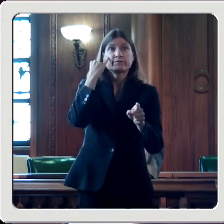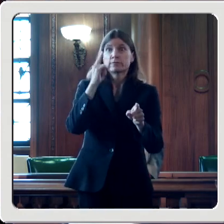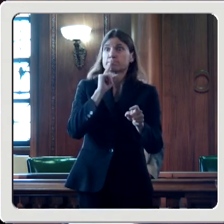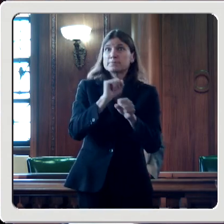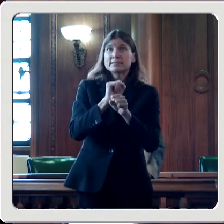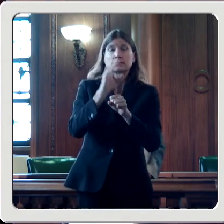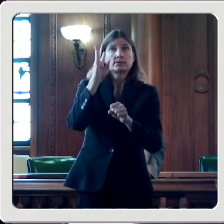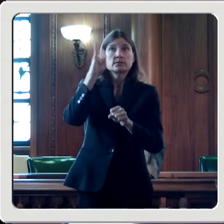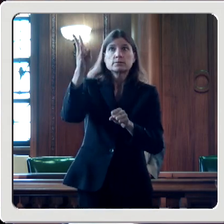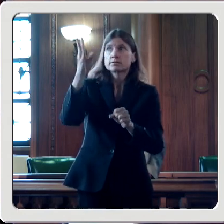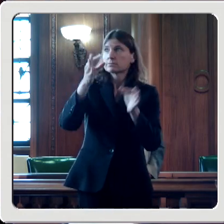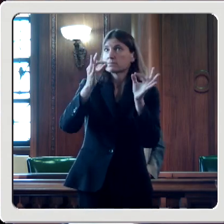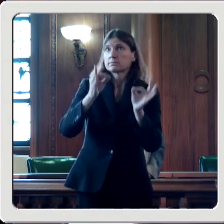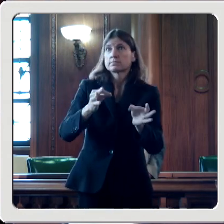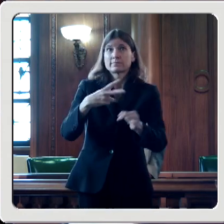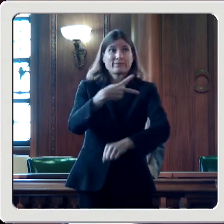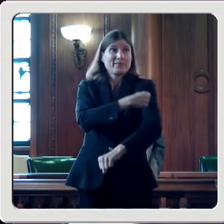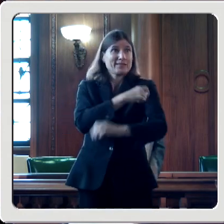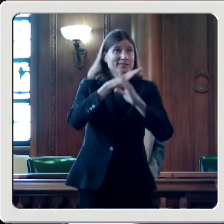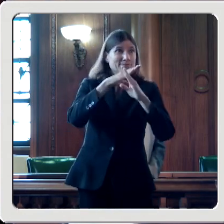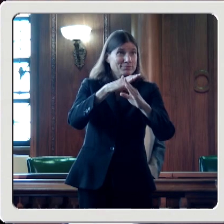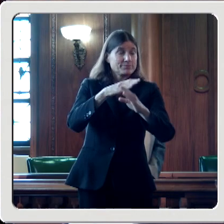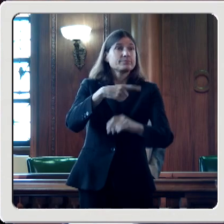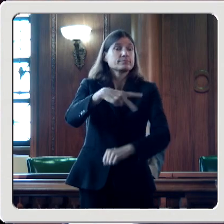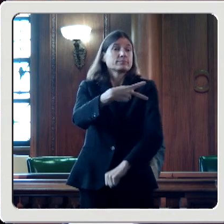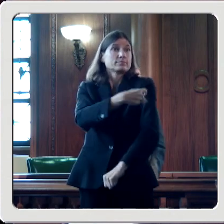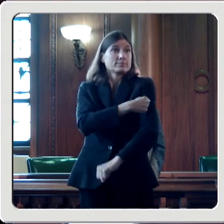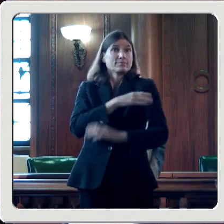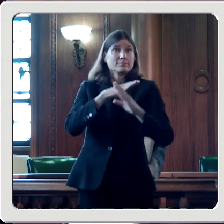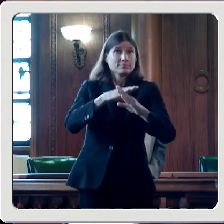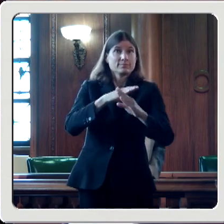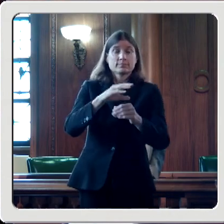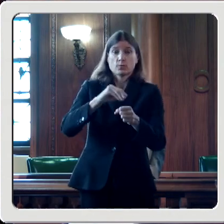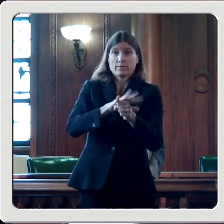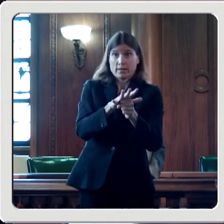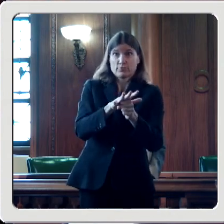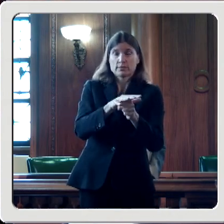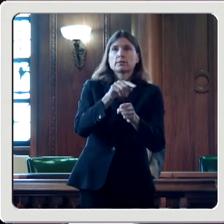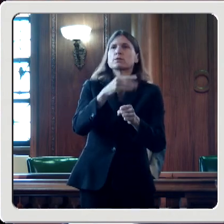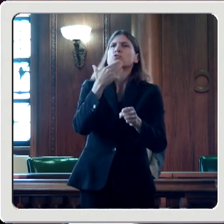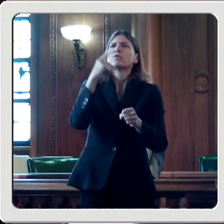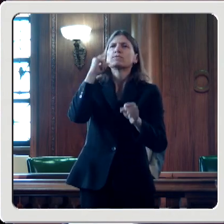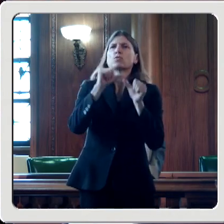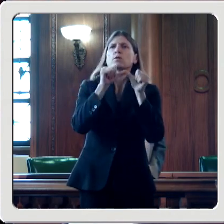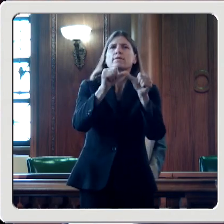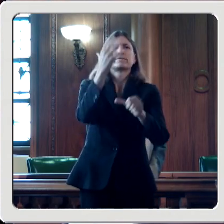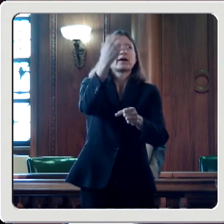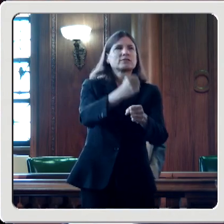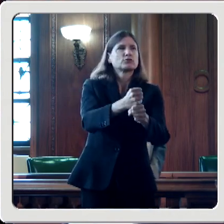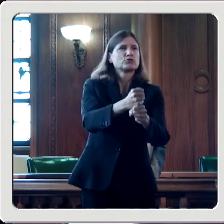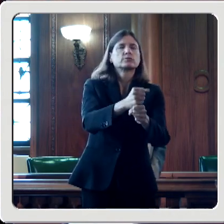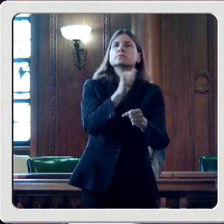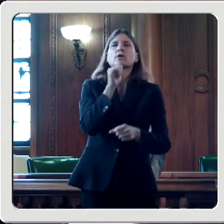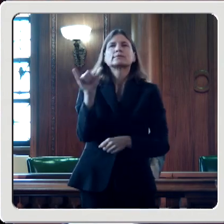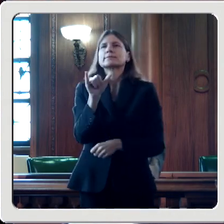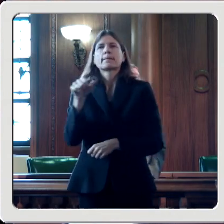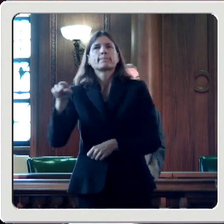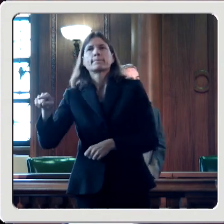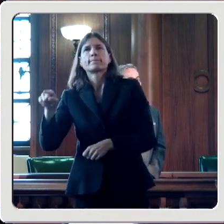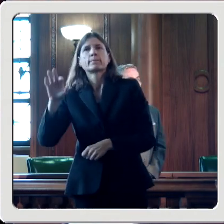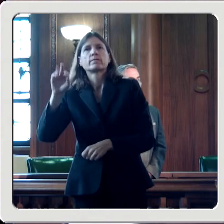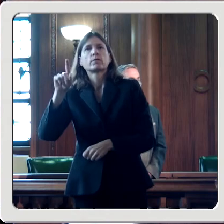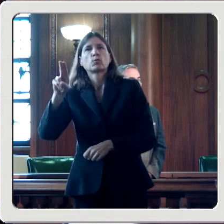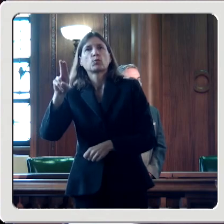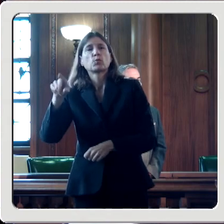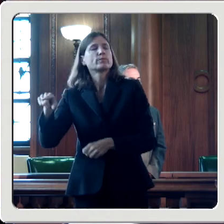Otherwise, on the national scene, I've been watching with some concern as many colleges and universities across the